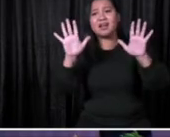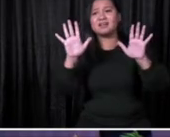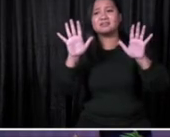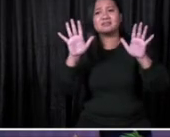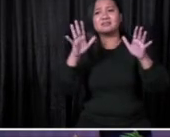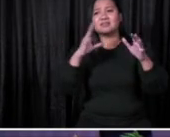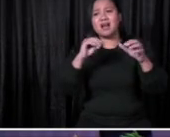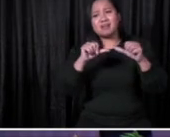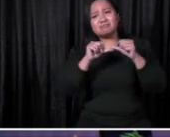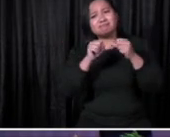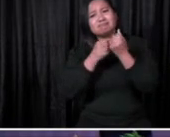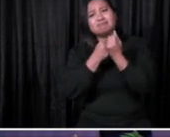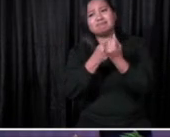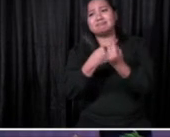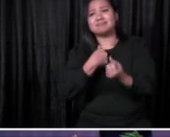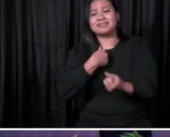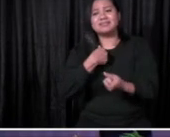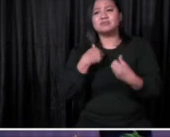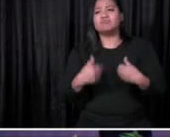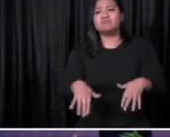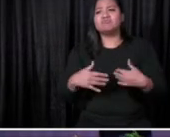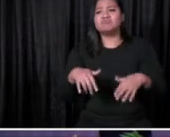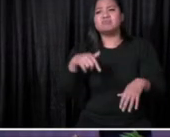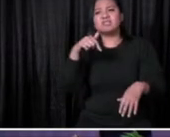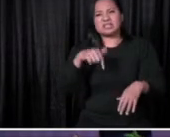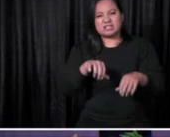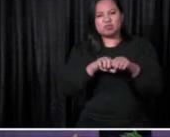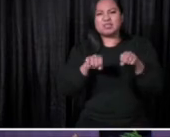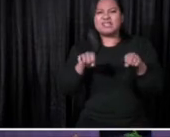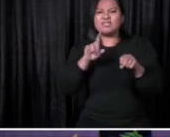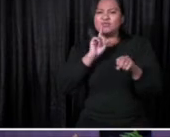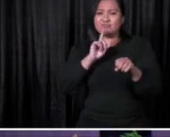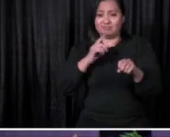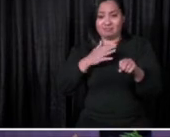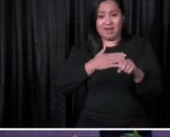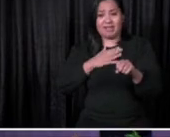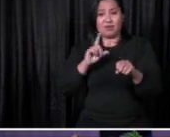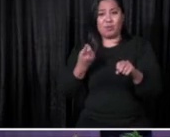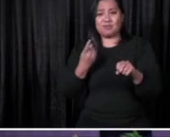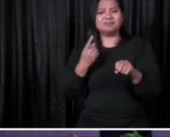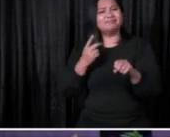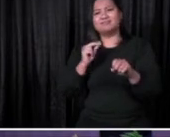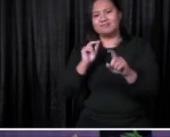support. This degree is yours as much as it is mine.